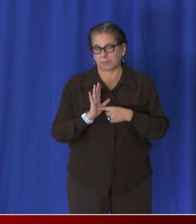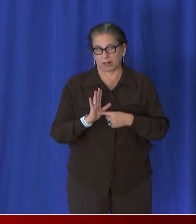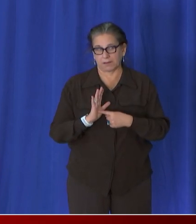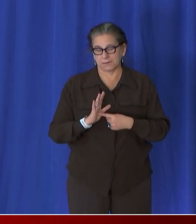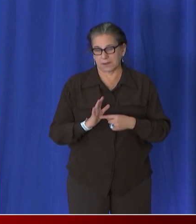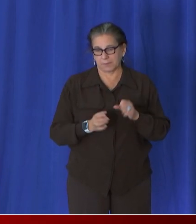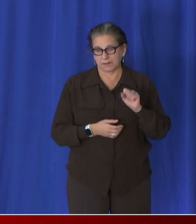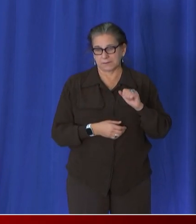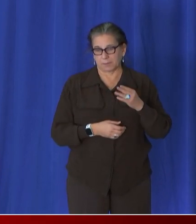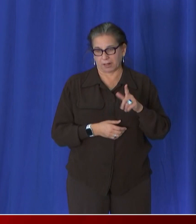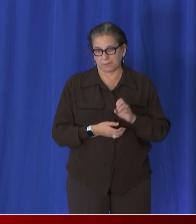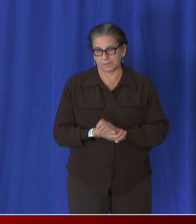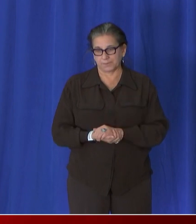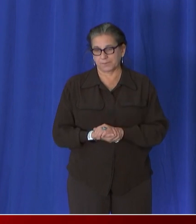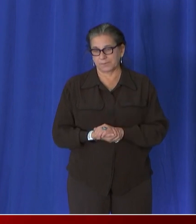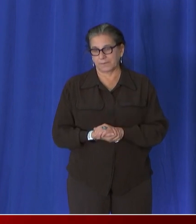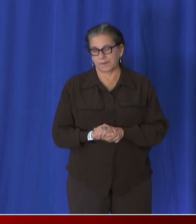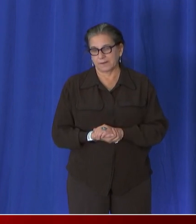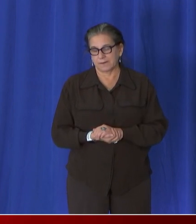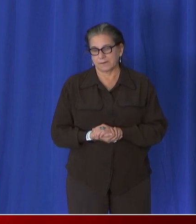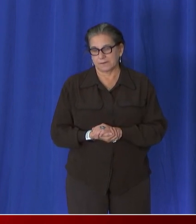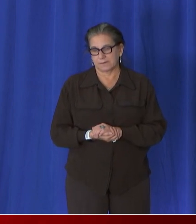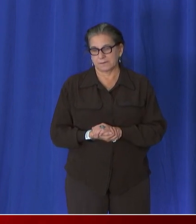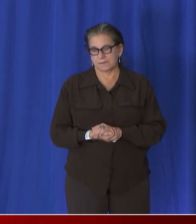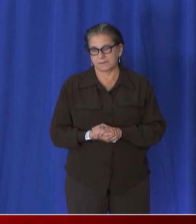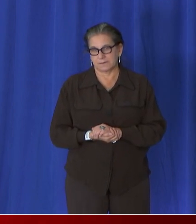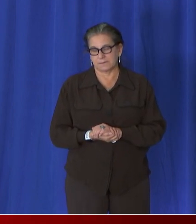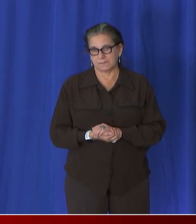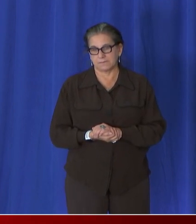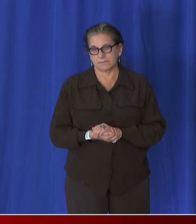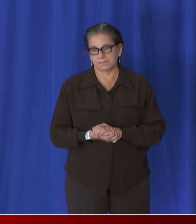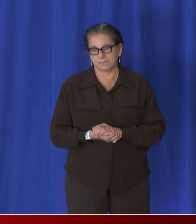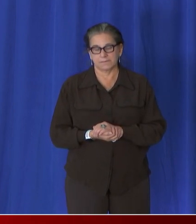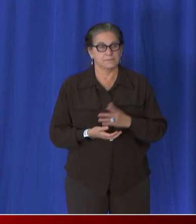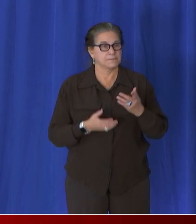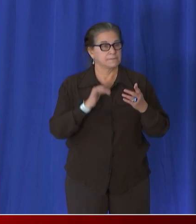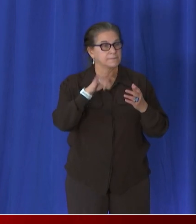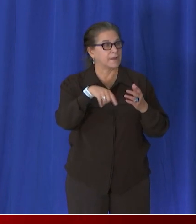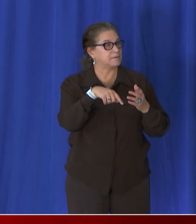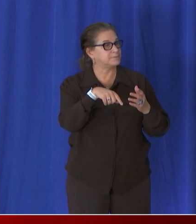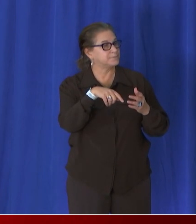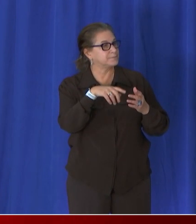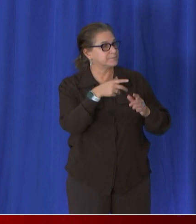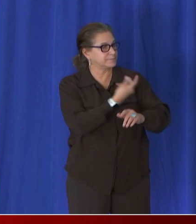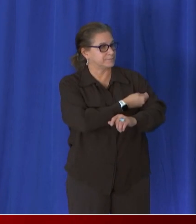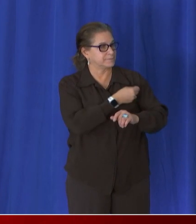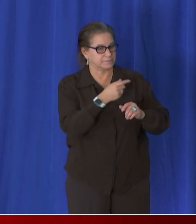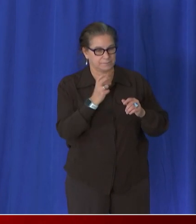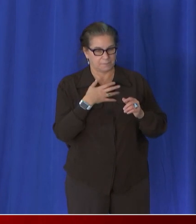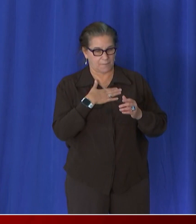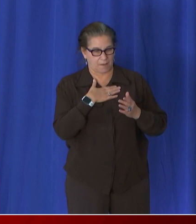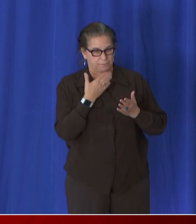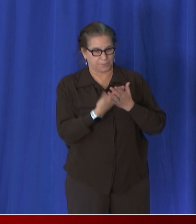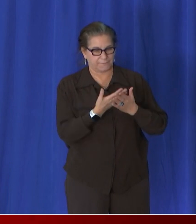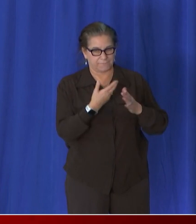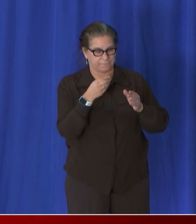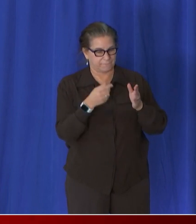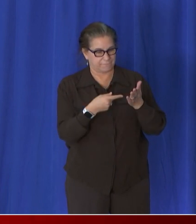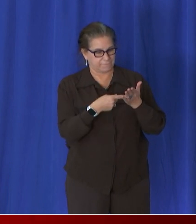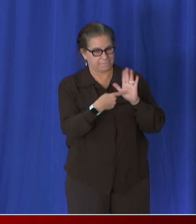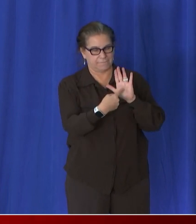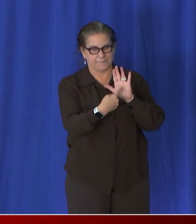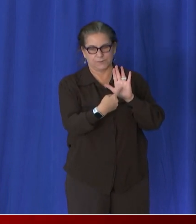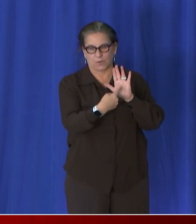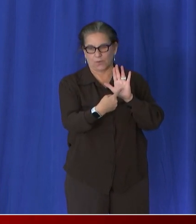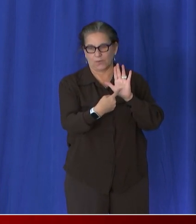to enter. I also wanted to highlight, and I'll turn to Councilmember Henderson to talk a